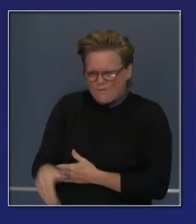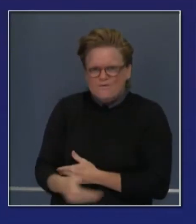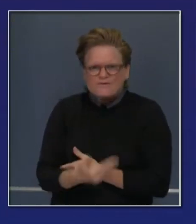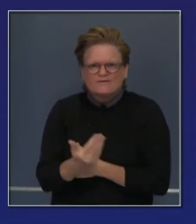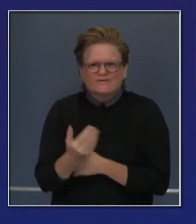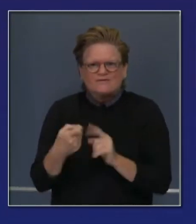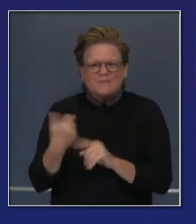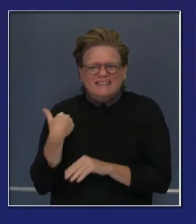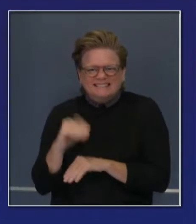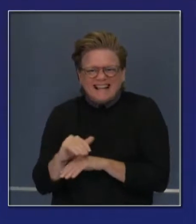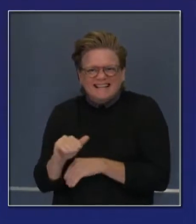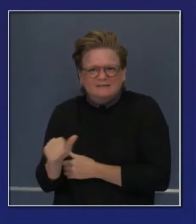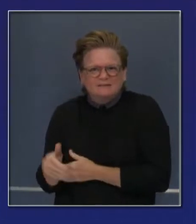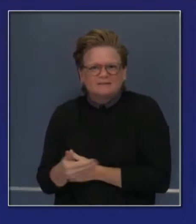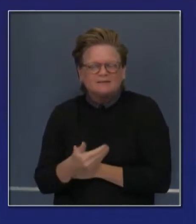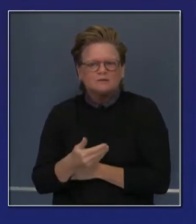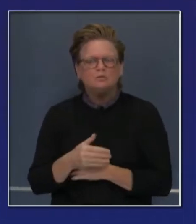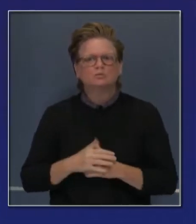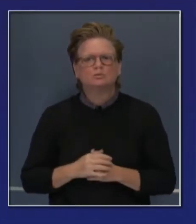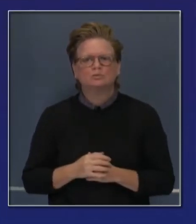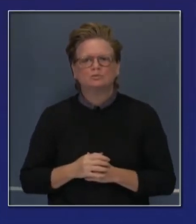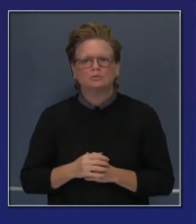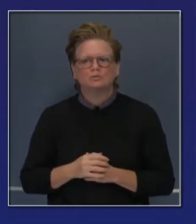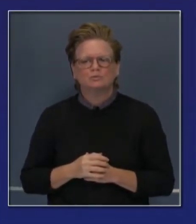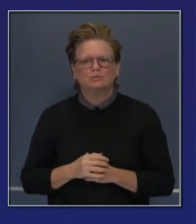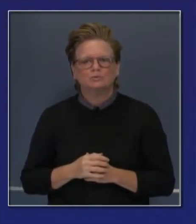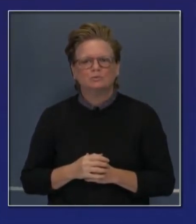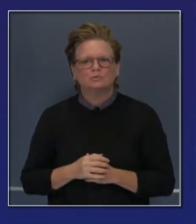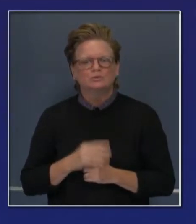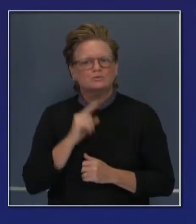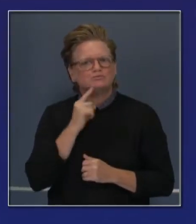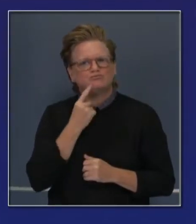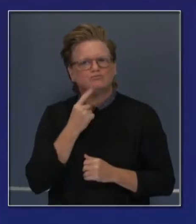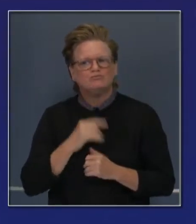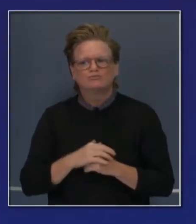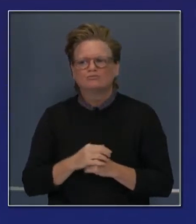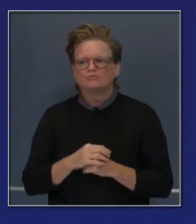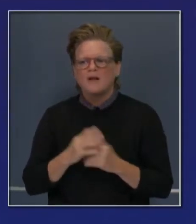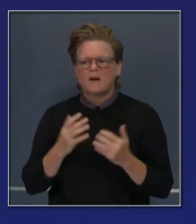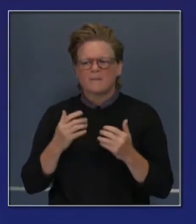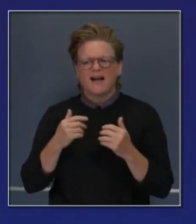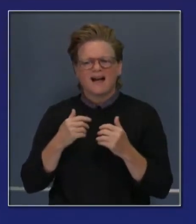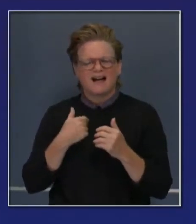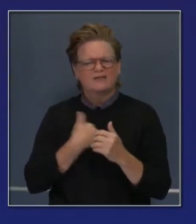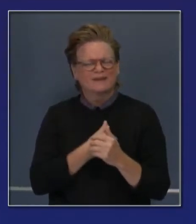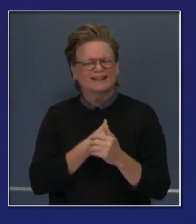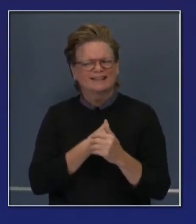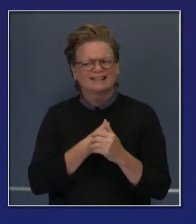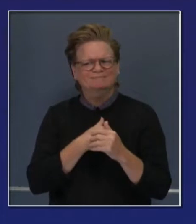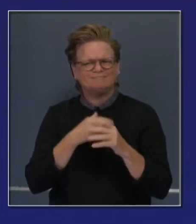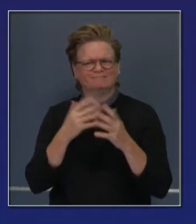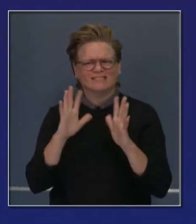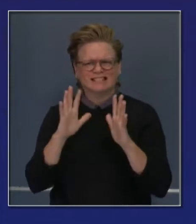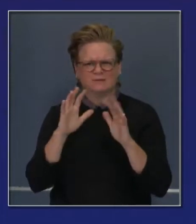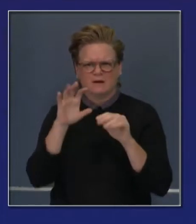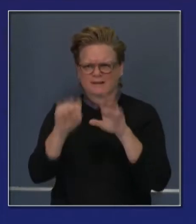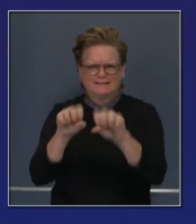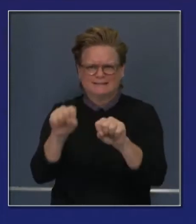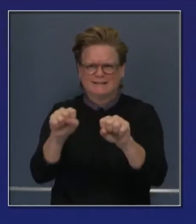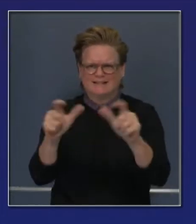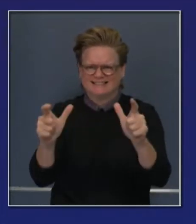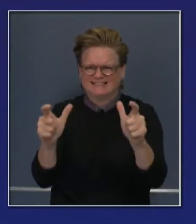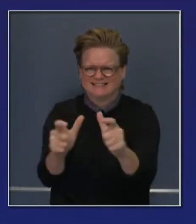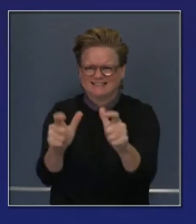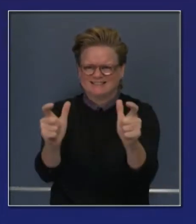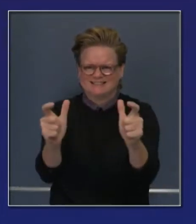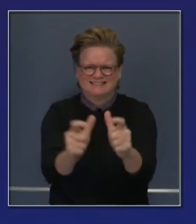substantially been diminished and or extinguished. It just gives you a sense, again, of the ongoing vigilance